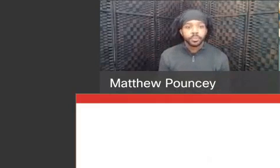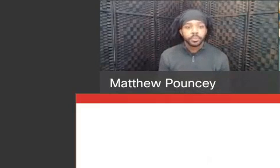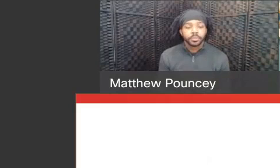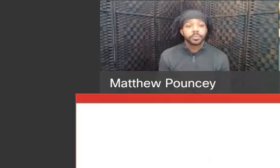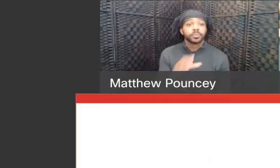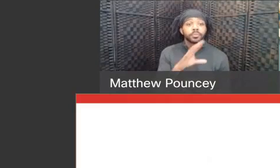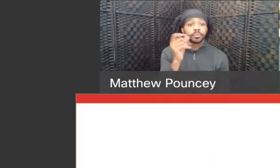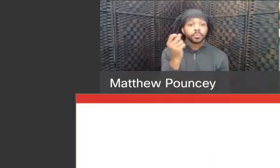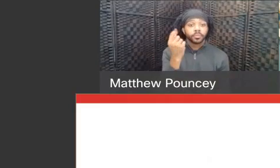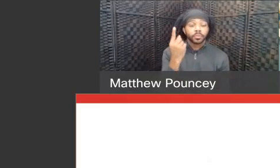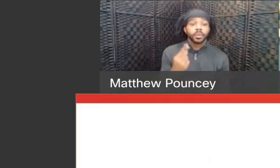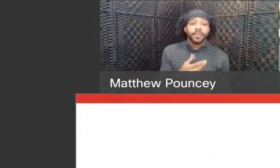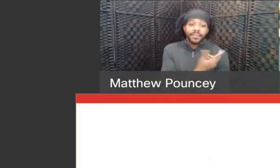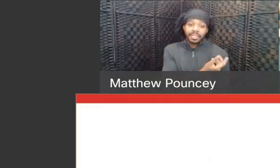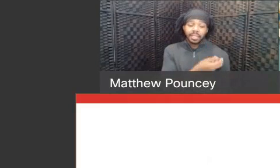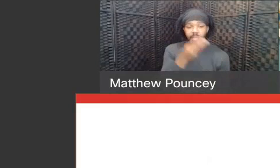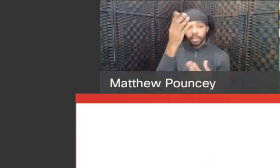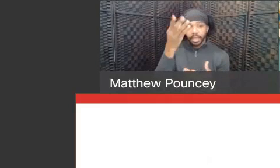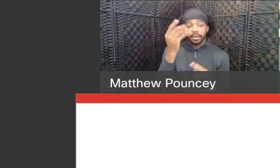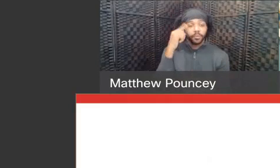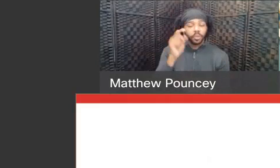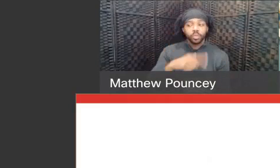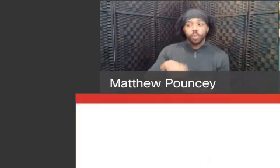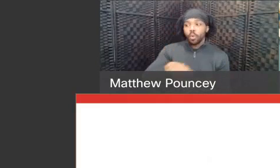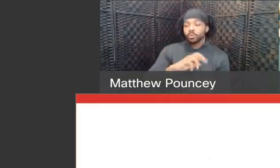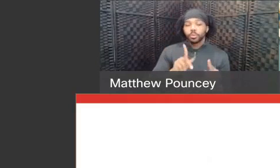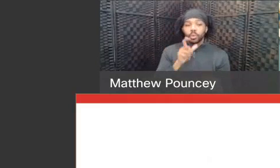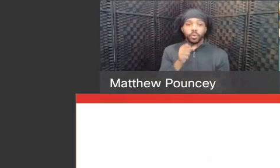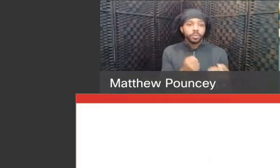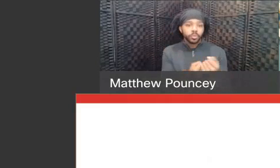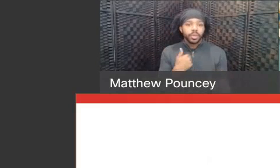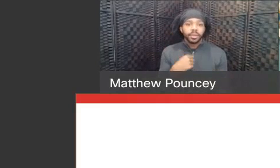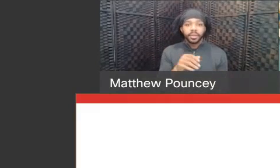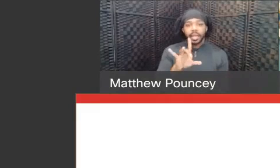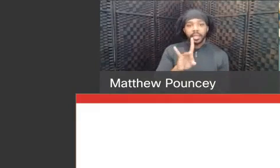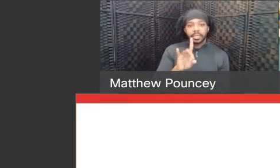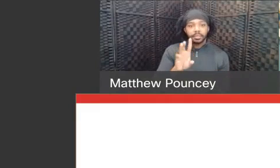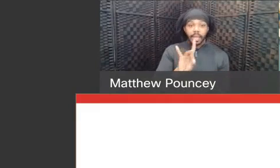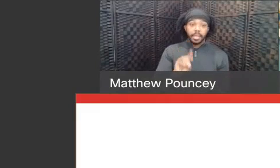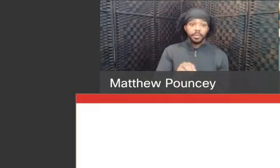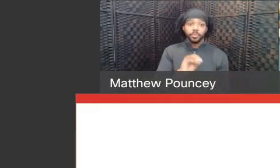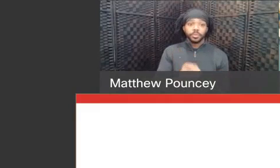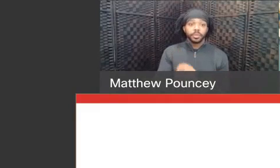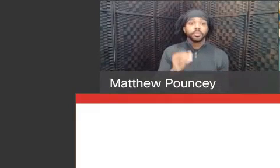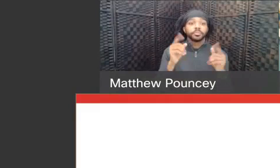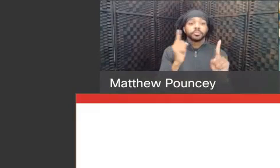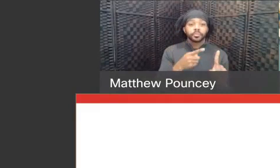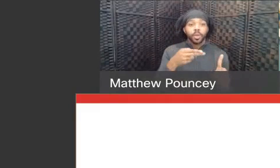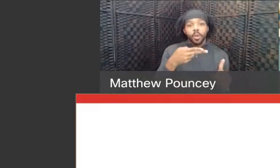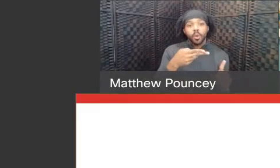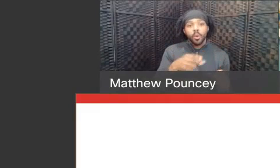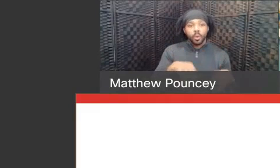And the vaccination data, so for the people we support, it's at 80%. In host homes, that's